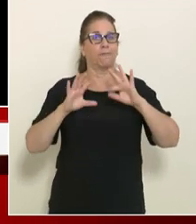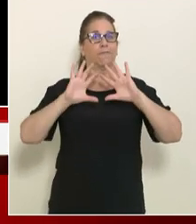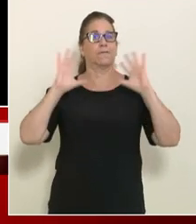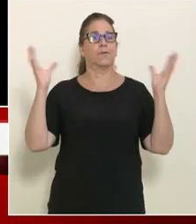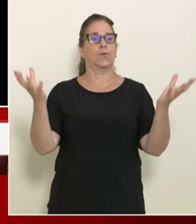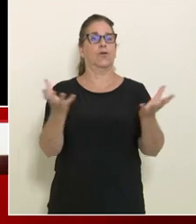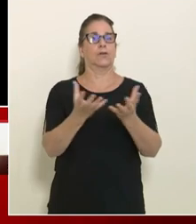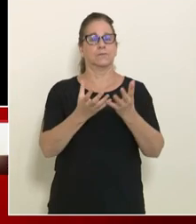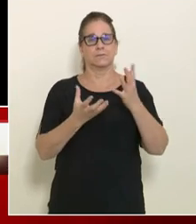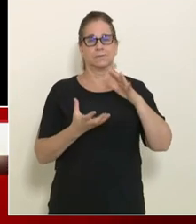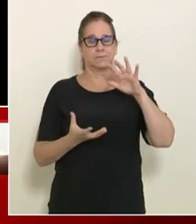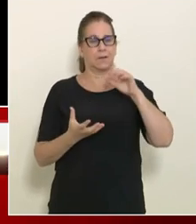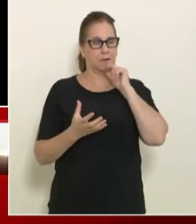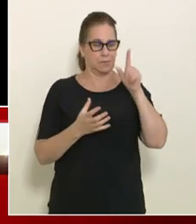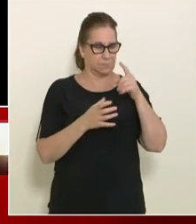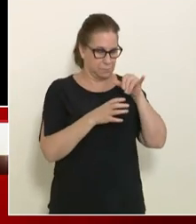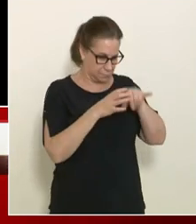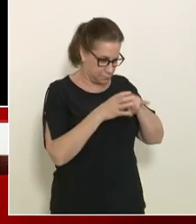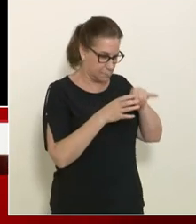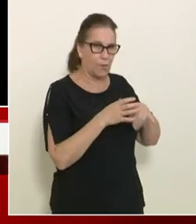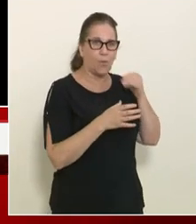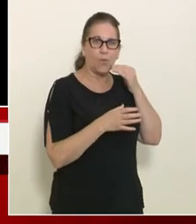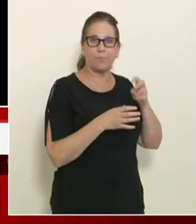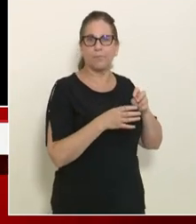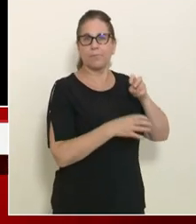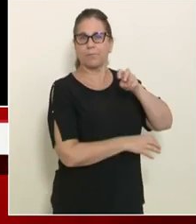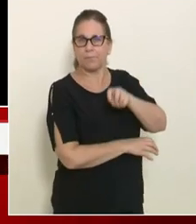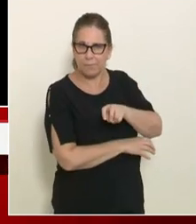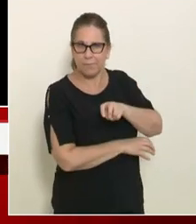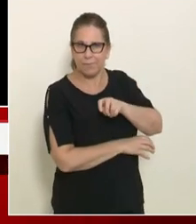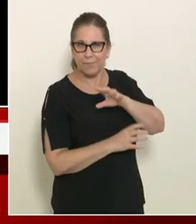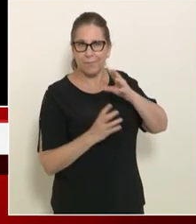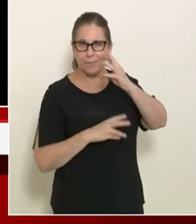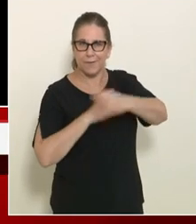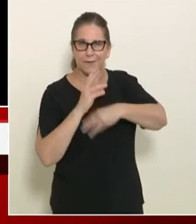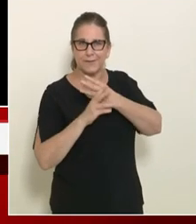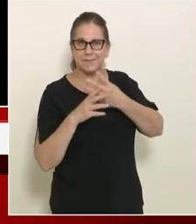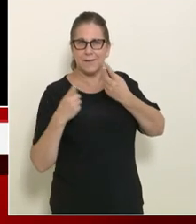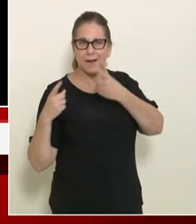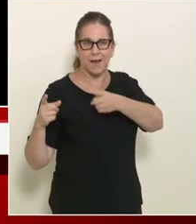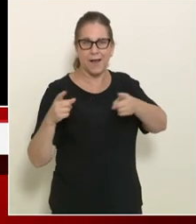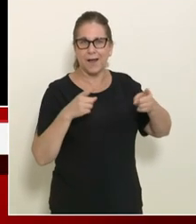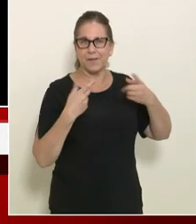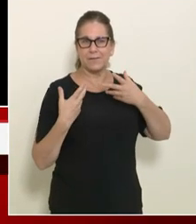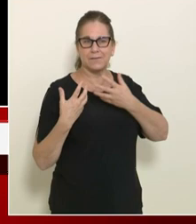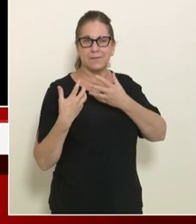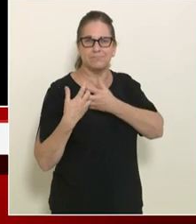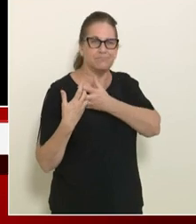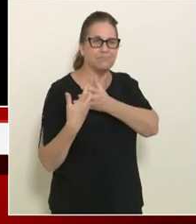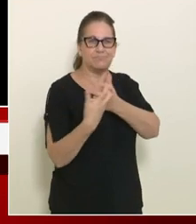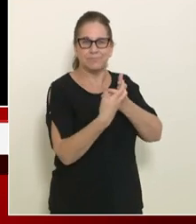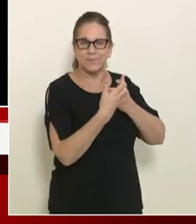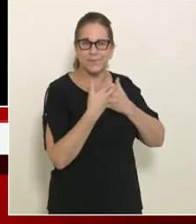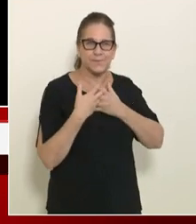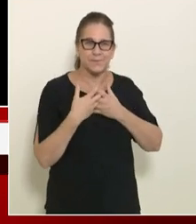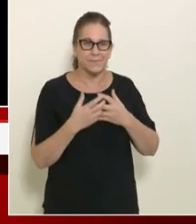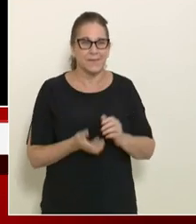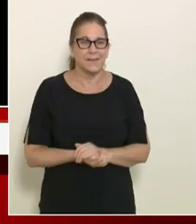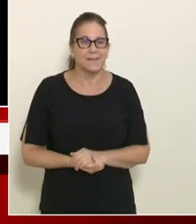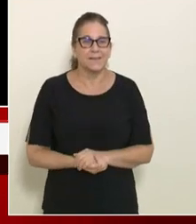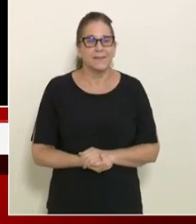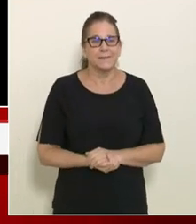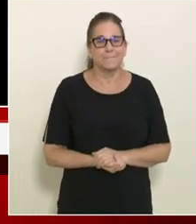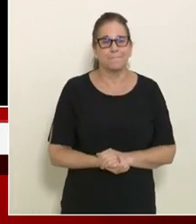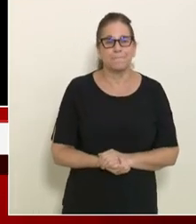we want to also remind families that we're in lockstep together as we approach this school year, and we'll continue to